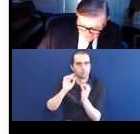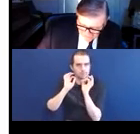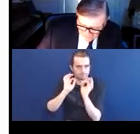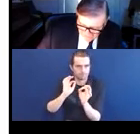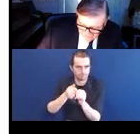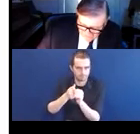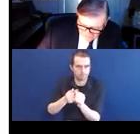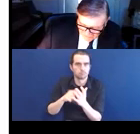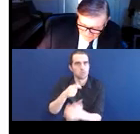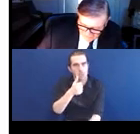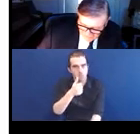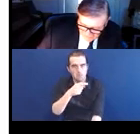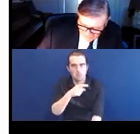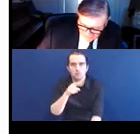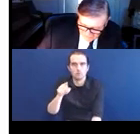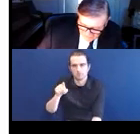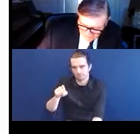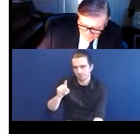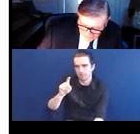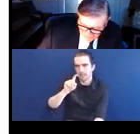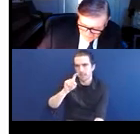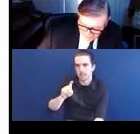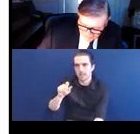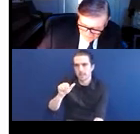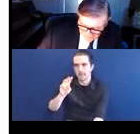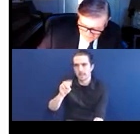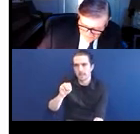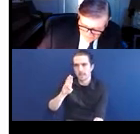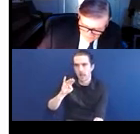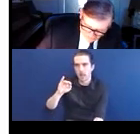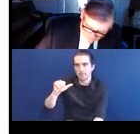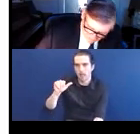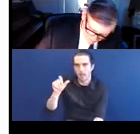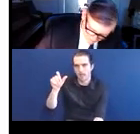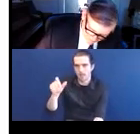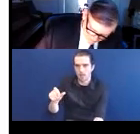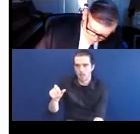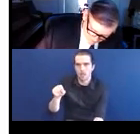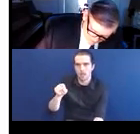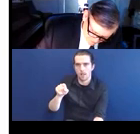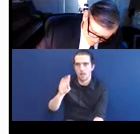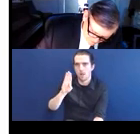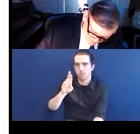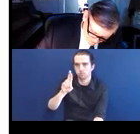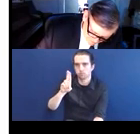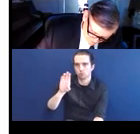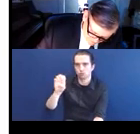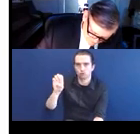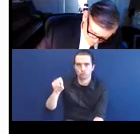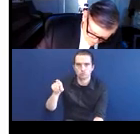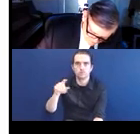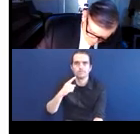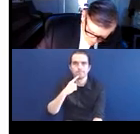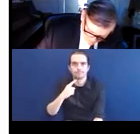that a percentage of jobs in the private and public sectors shall be reserved for persons with disabilities. However, the percentage has never